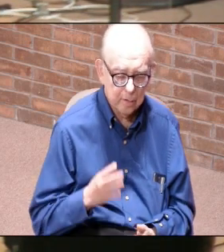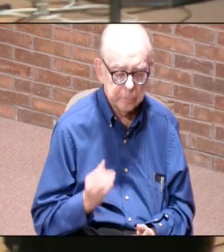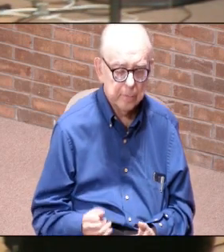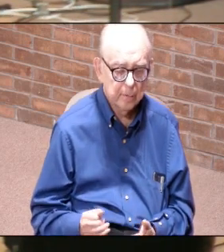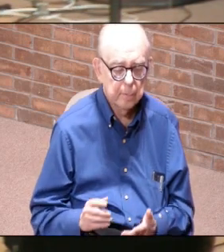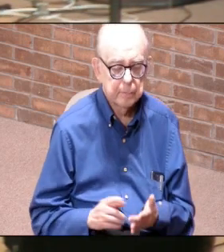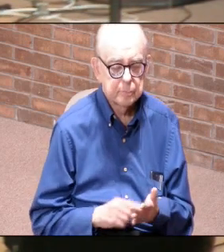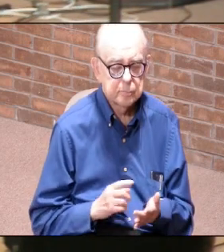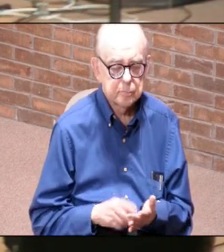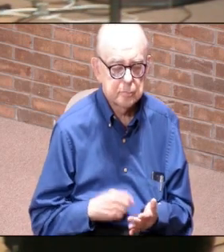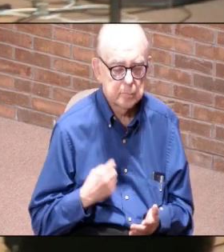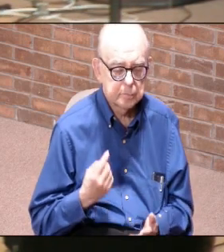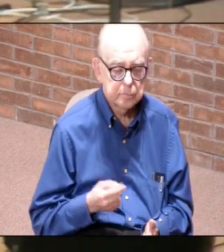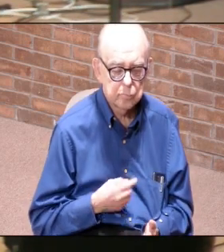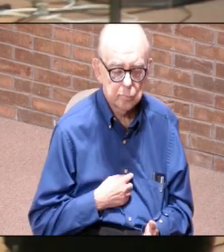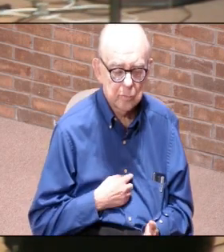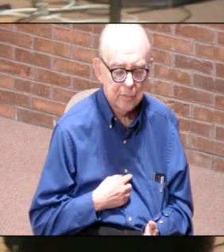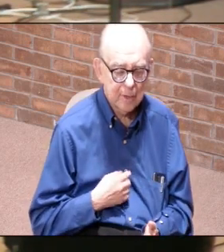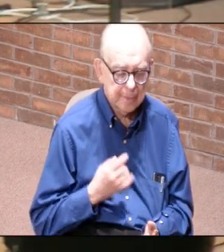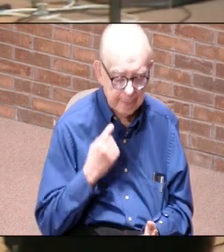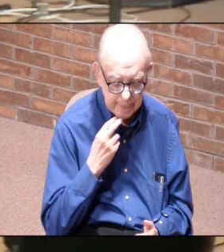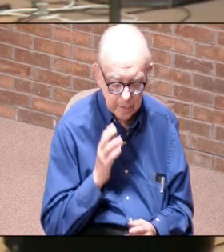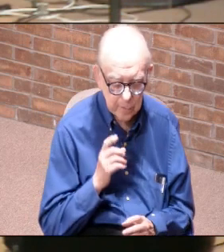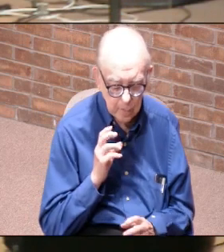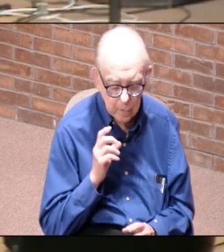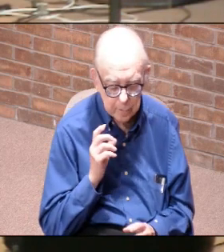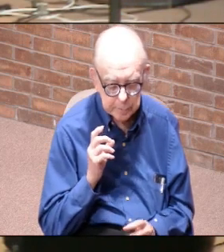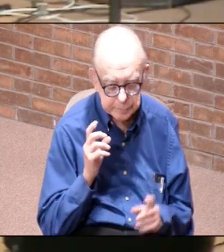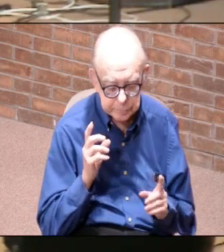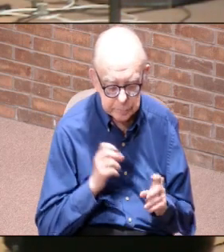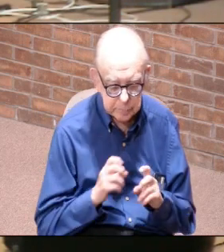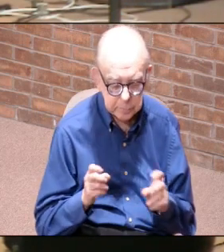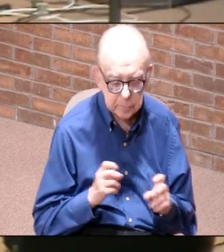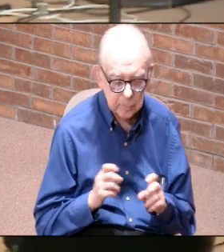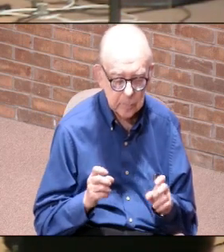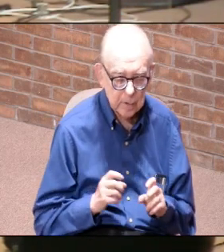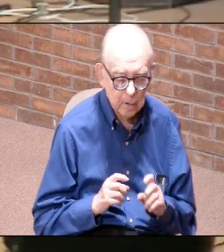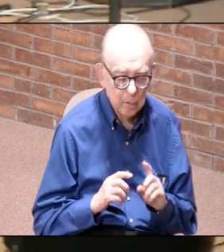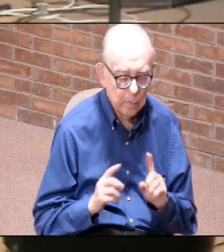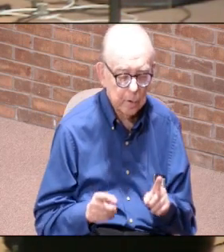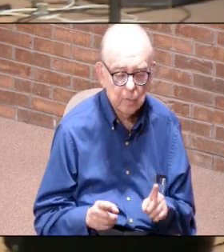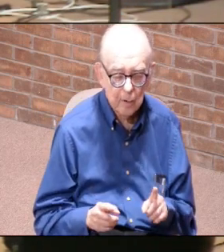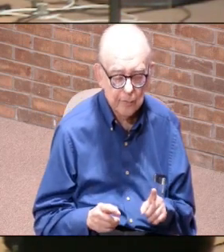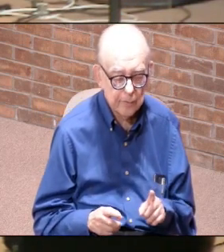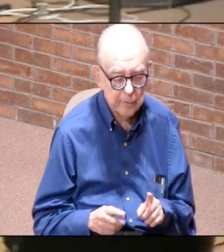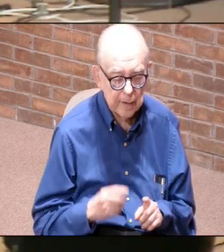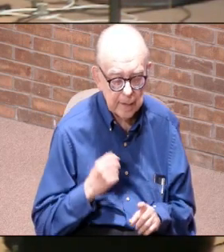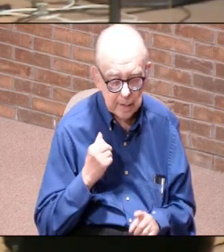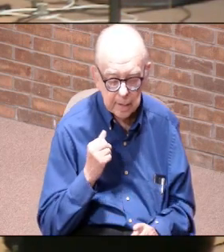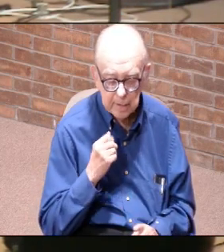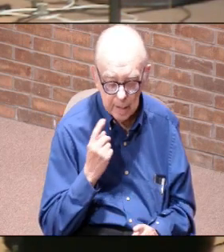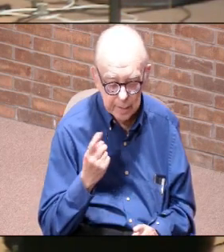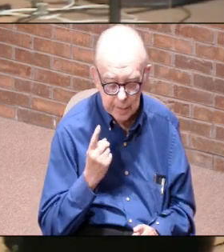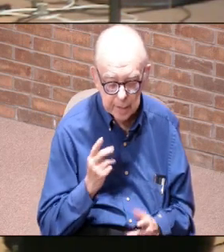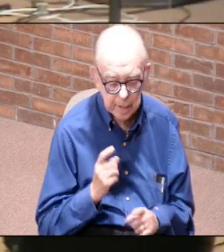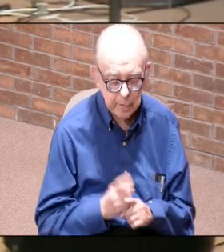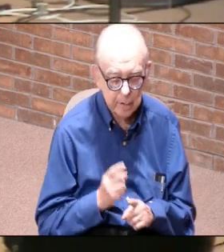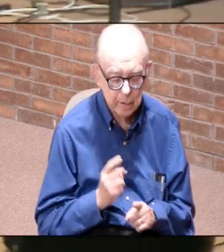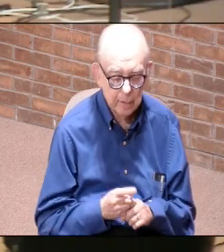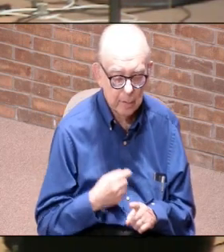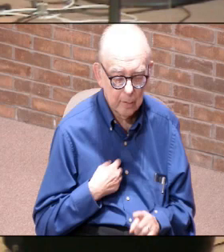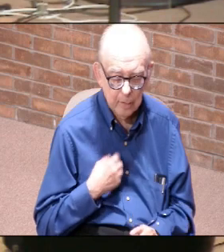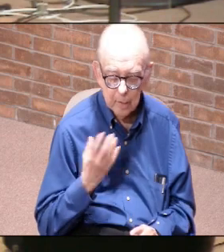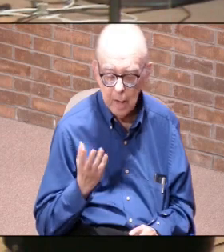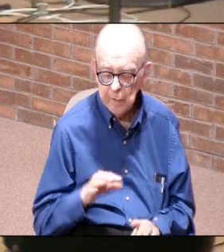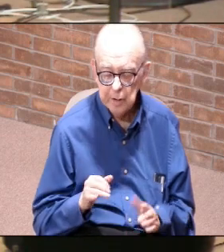Because sometimes we go off, if I can use the old expression, we go off half-cocked on something. Thinking, oh yeah, I